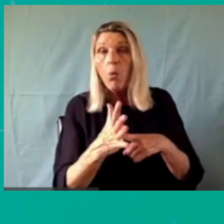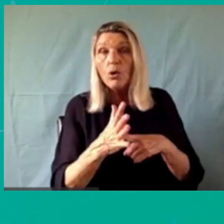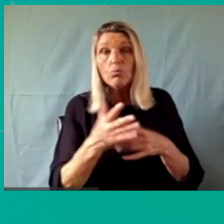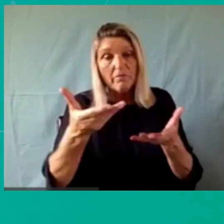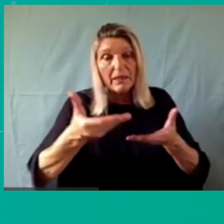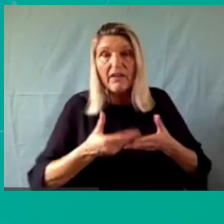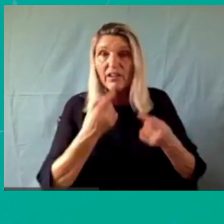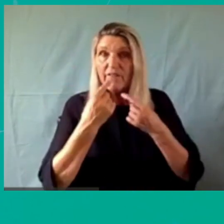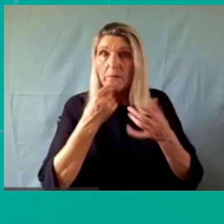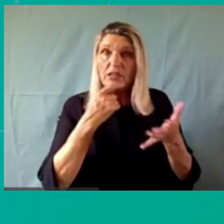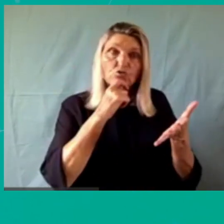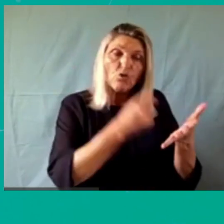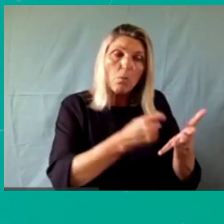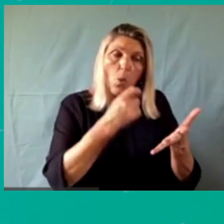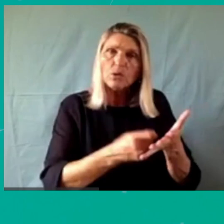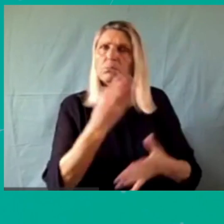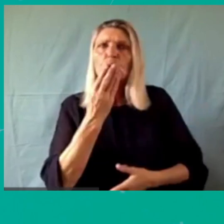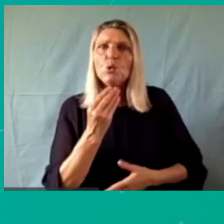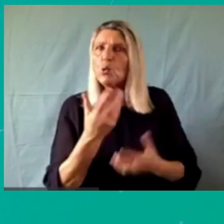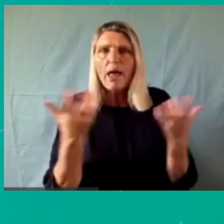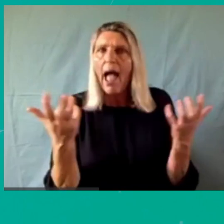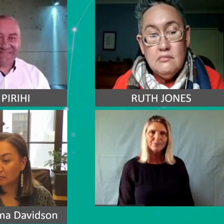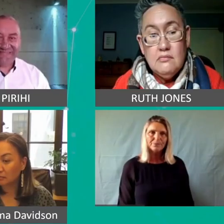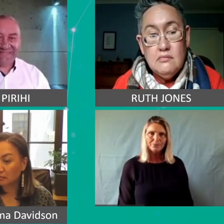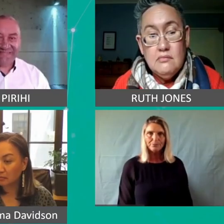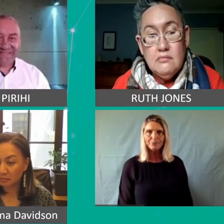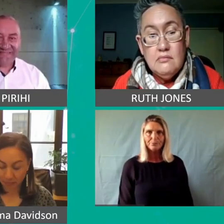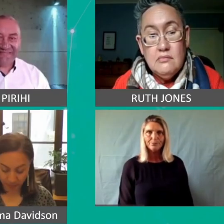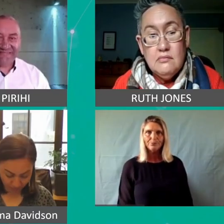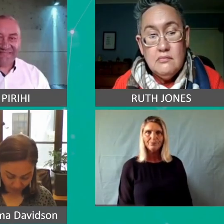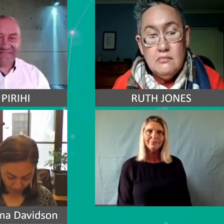talk about that later. I might throw to you, Debbie.